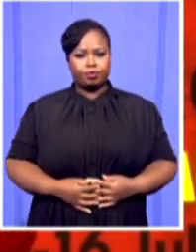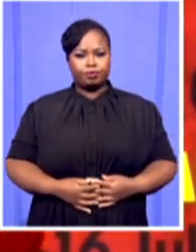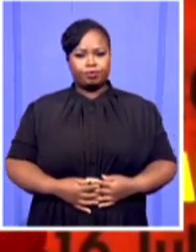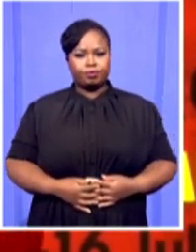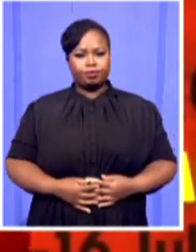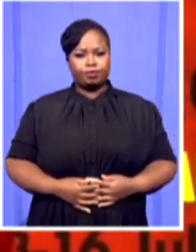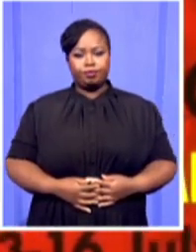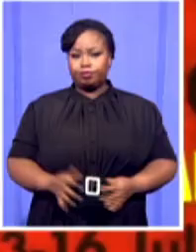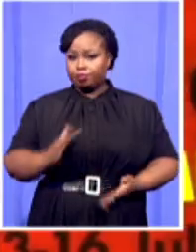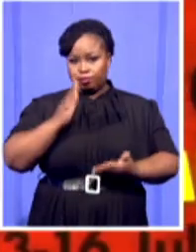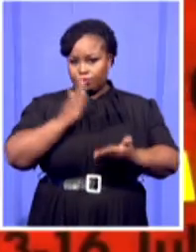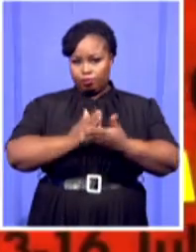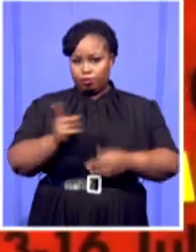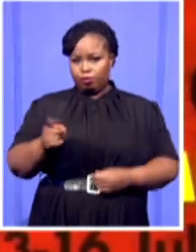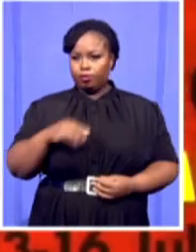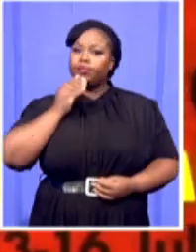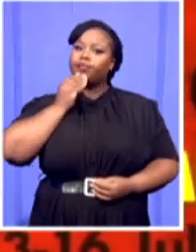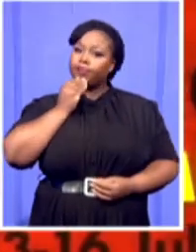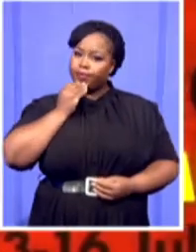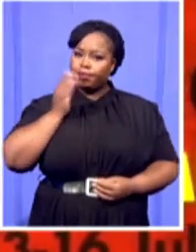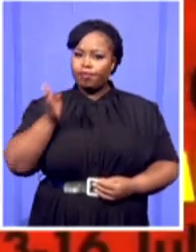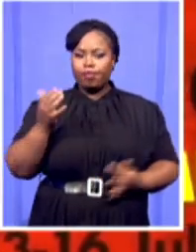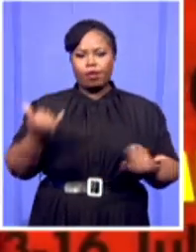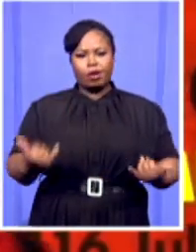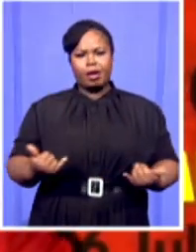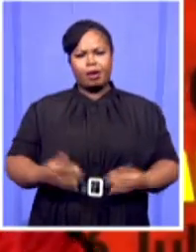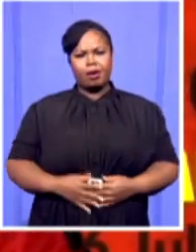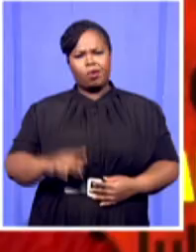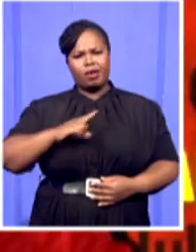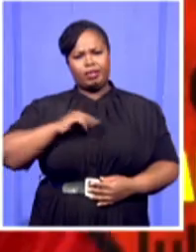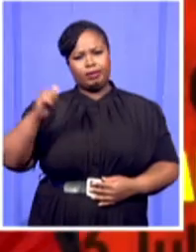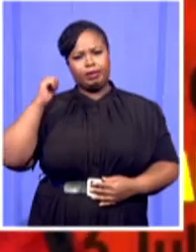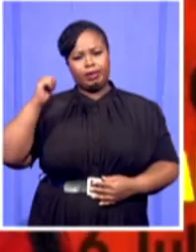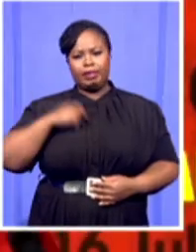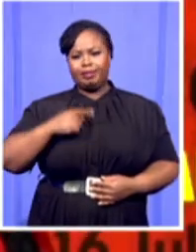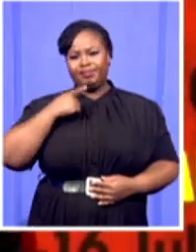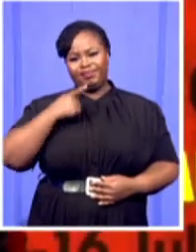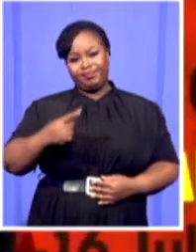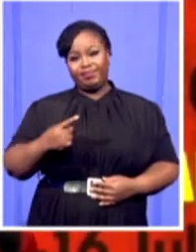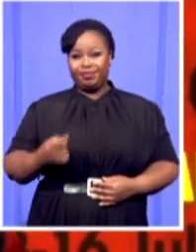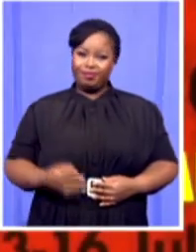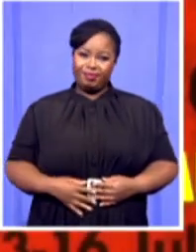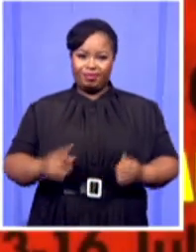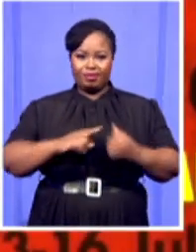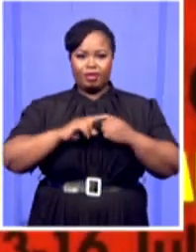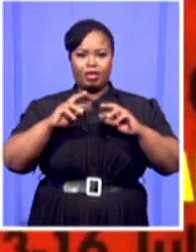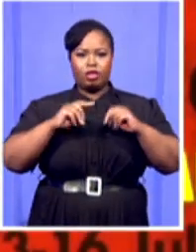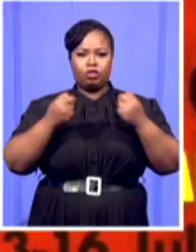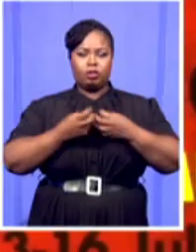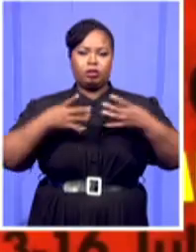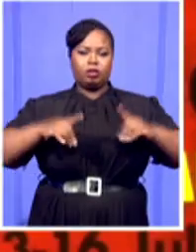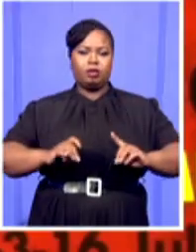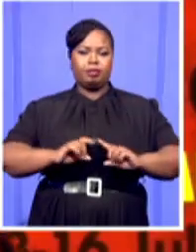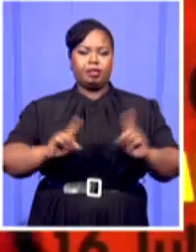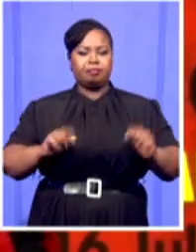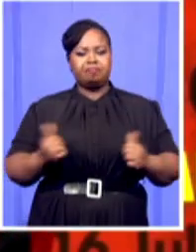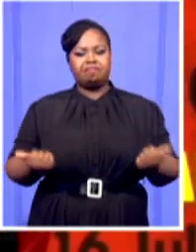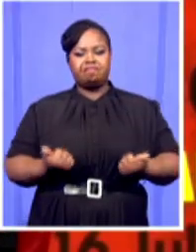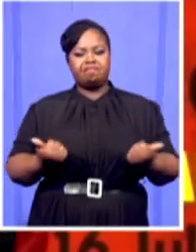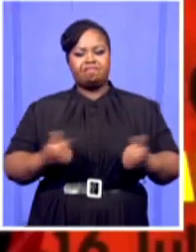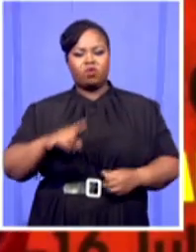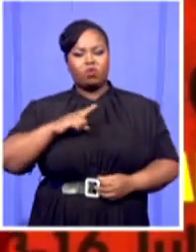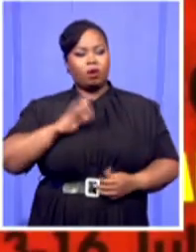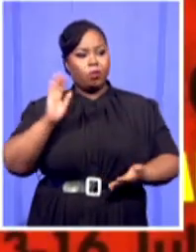I'm not sure if Comrade Kwete today, because yesterday it was said that today will be the national chair, so already that today